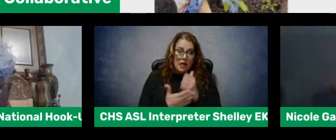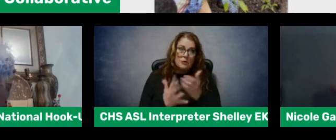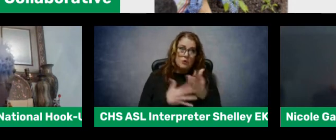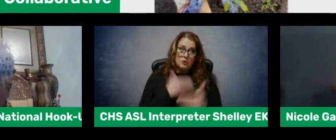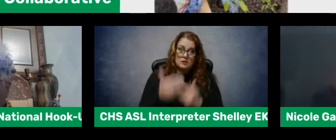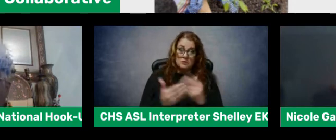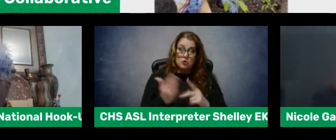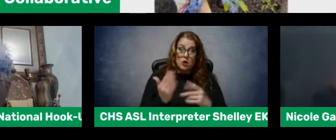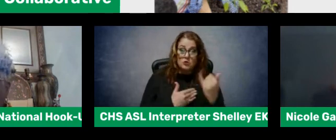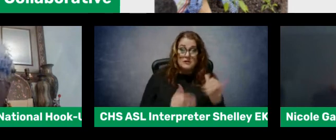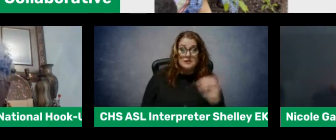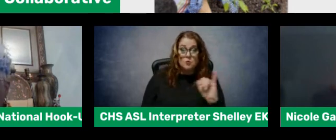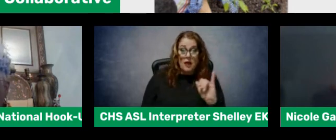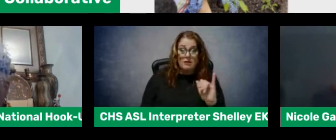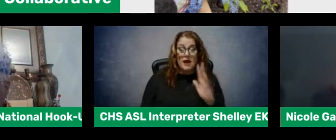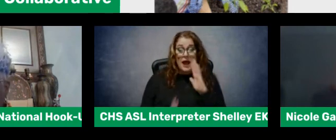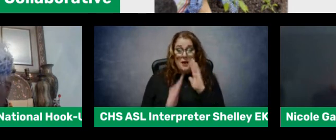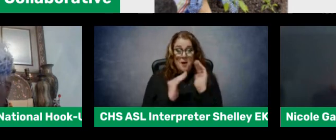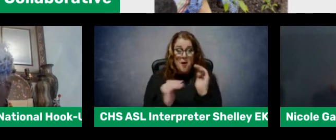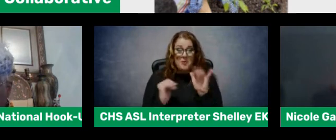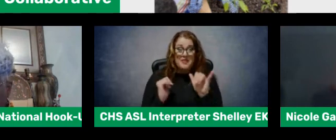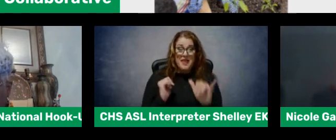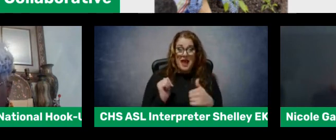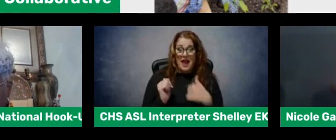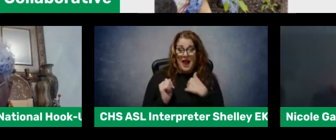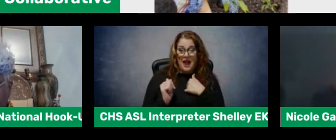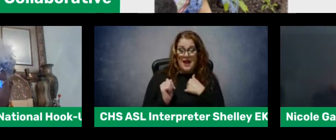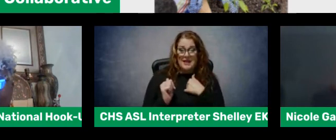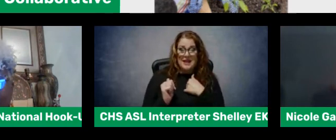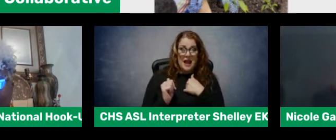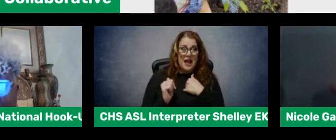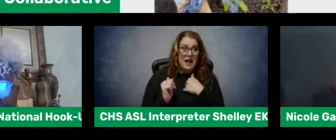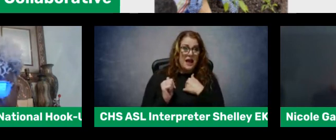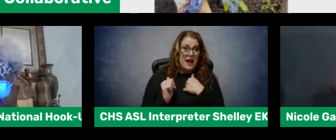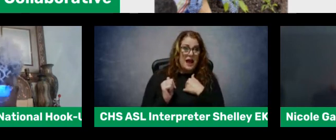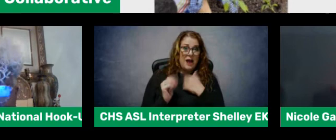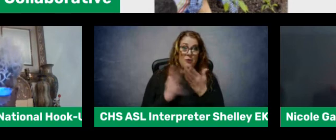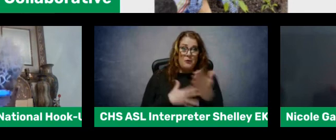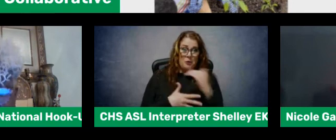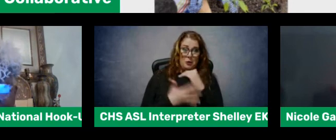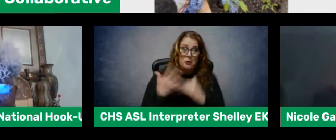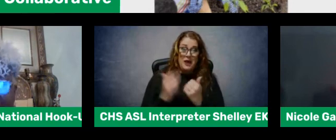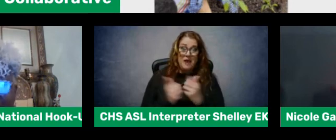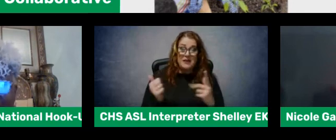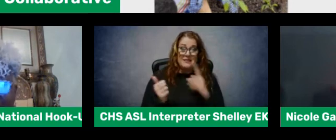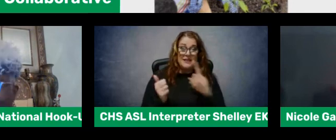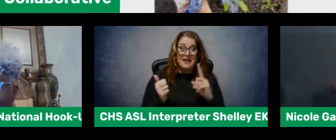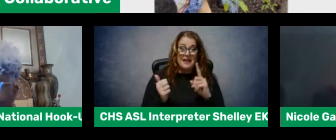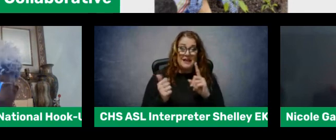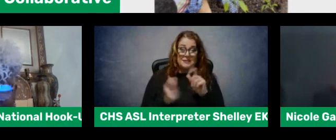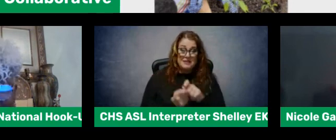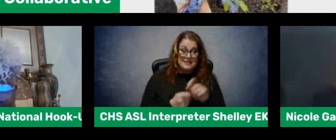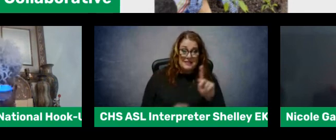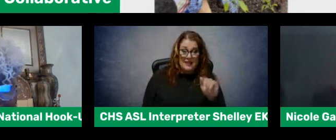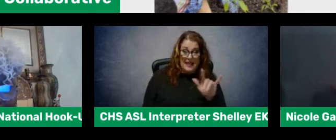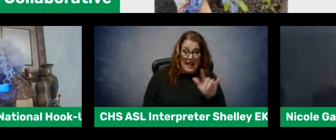as well. So I hope that I went through everything swiftly, Kathy